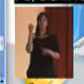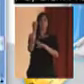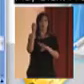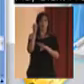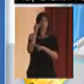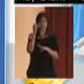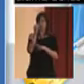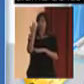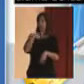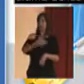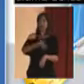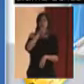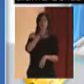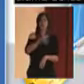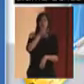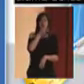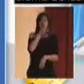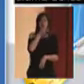let's move on to the last presentation